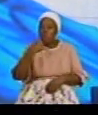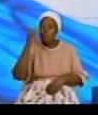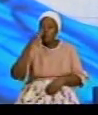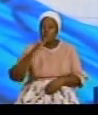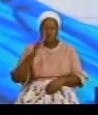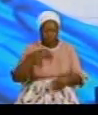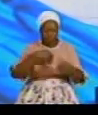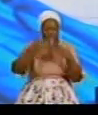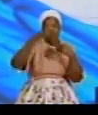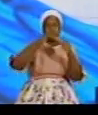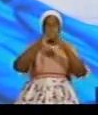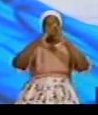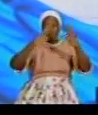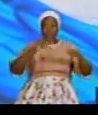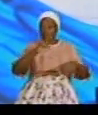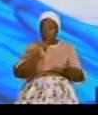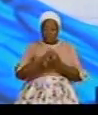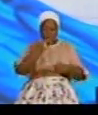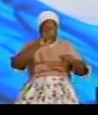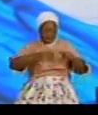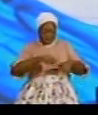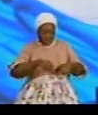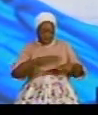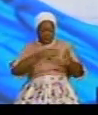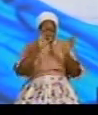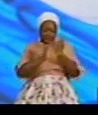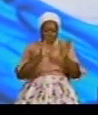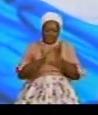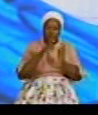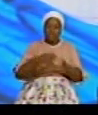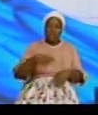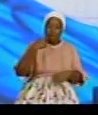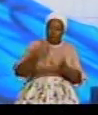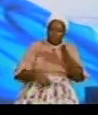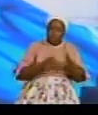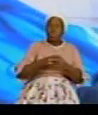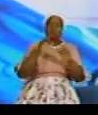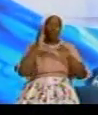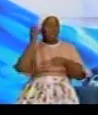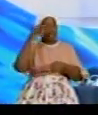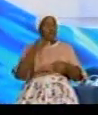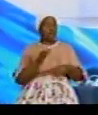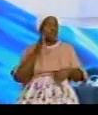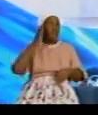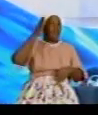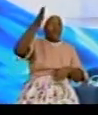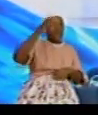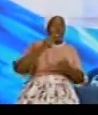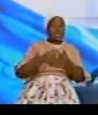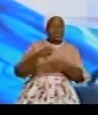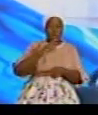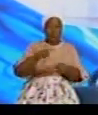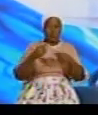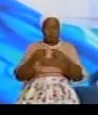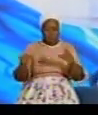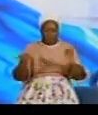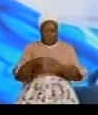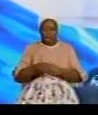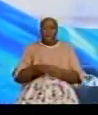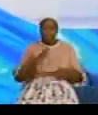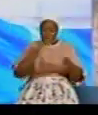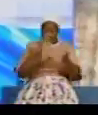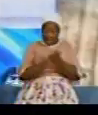cost? And look at the future. When you're going to marry, you have to look at the future. You say